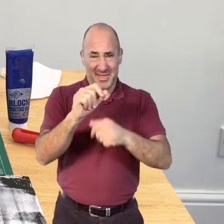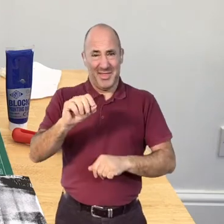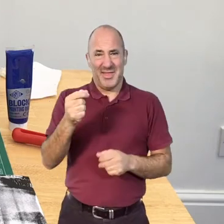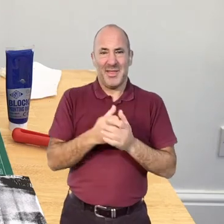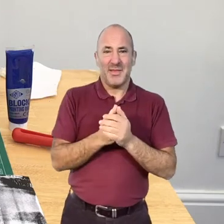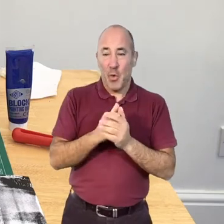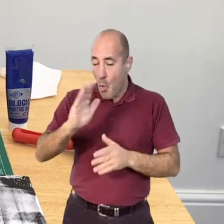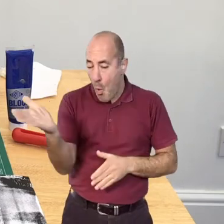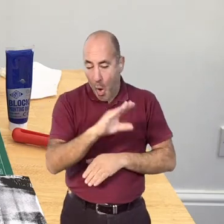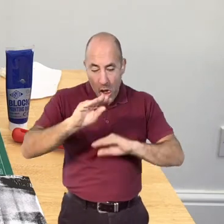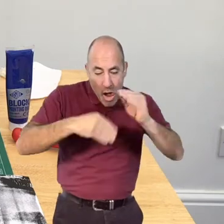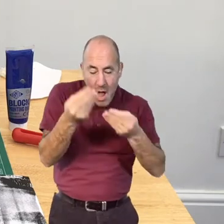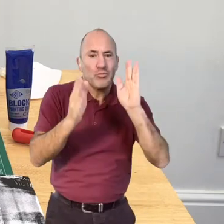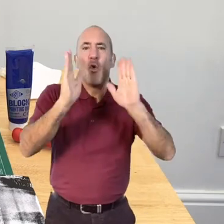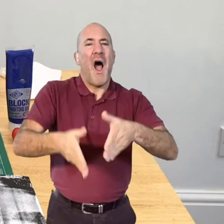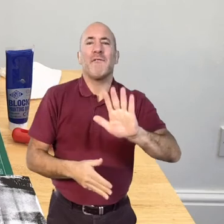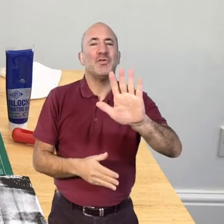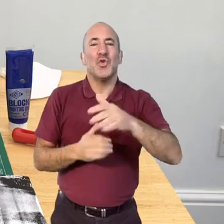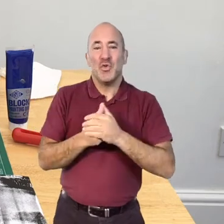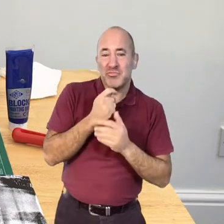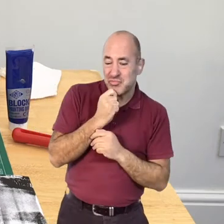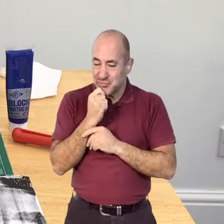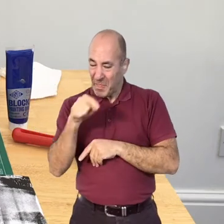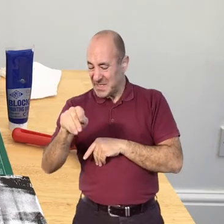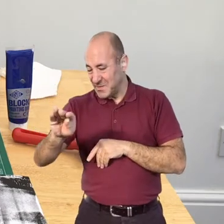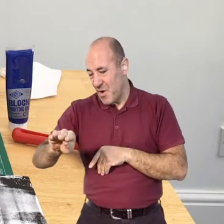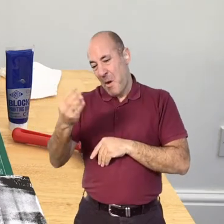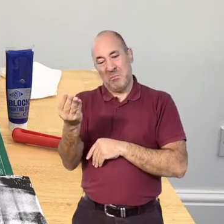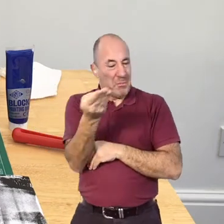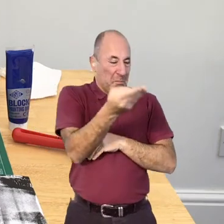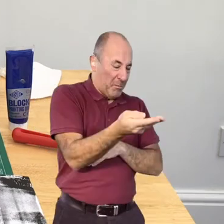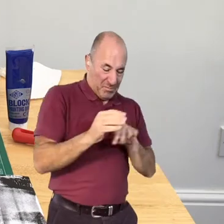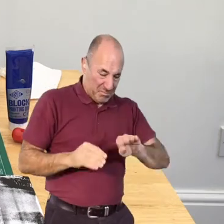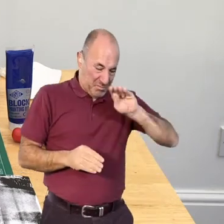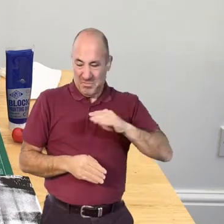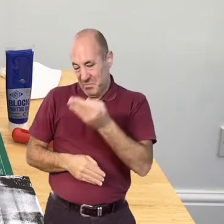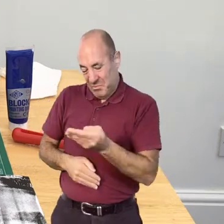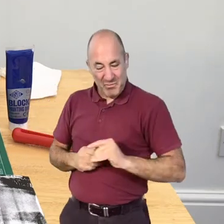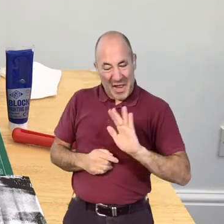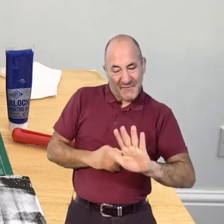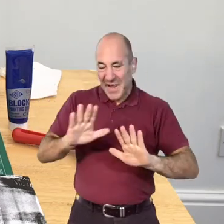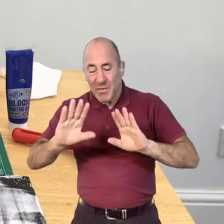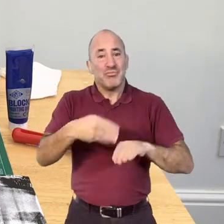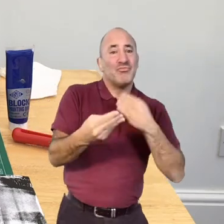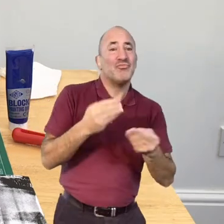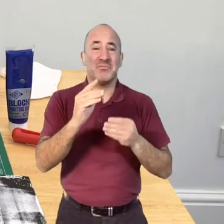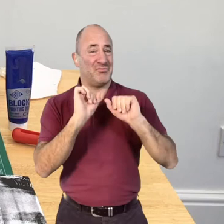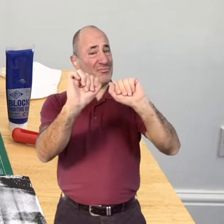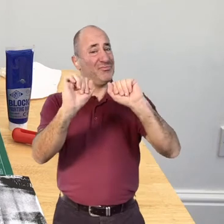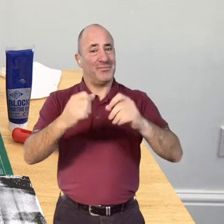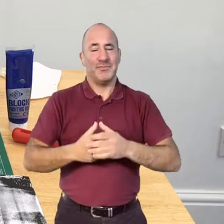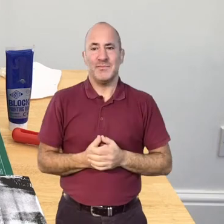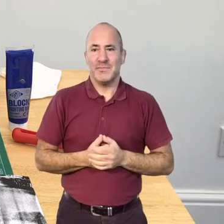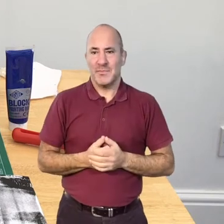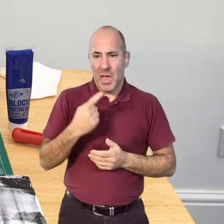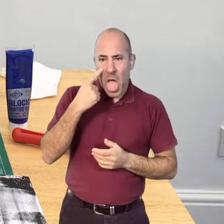have to turn over everything. You can make a choice of where you place it, how many things you turn over. Oh, let's see how the